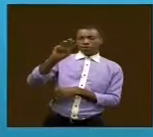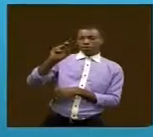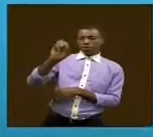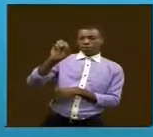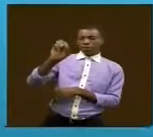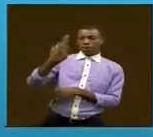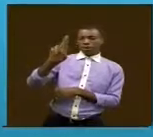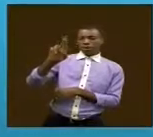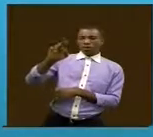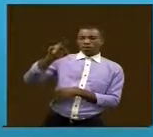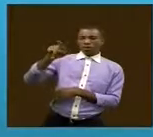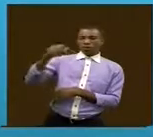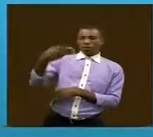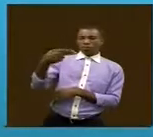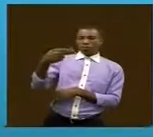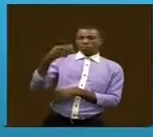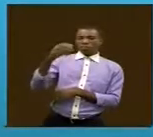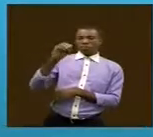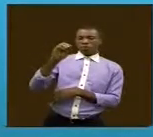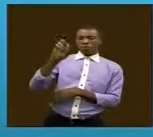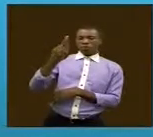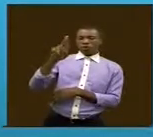any organism.